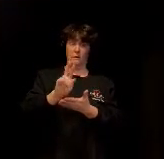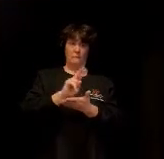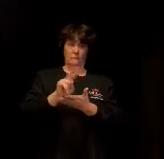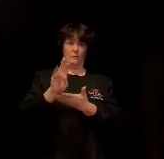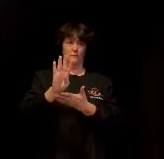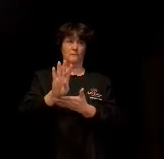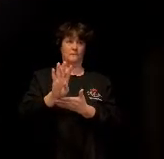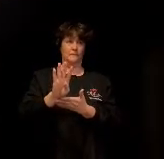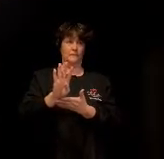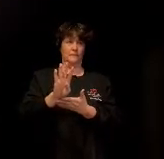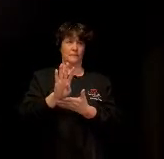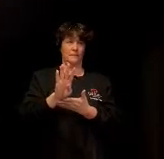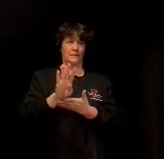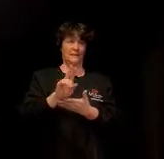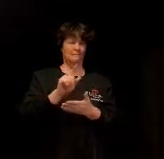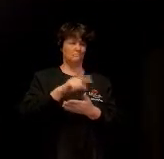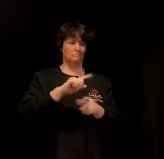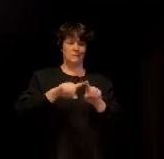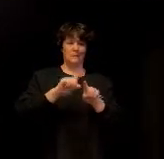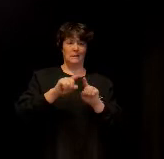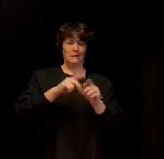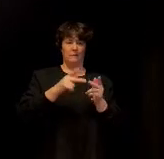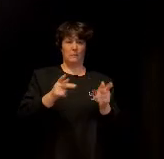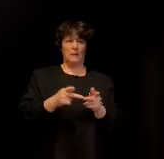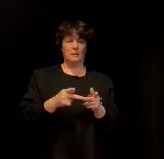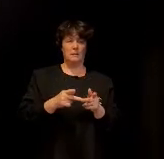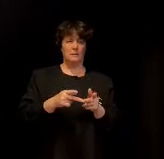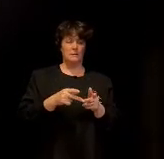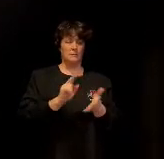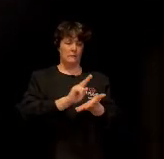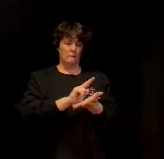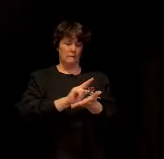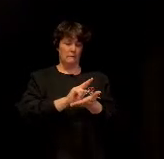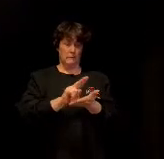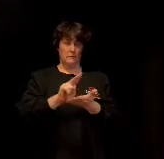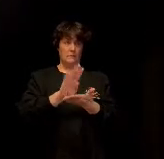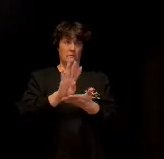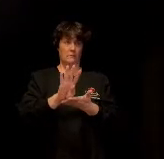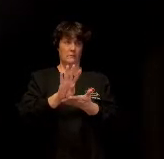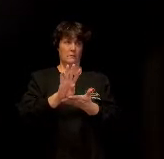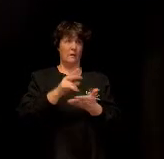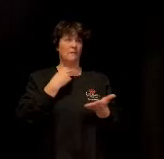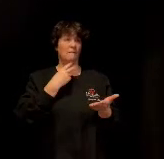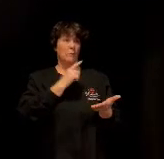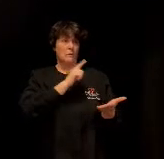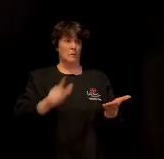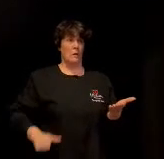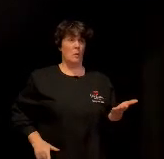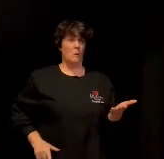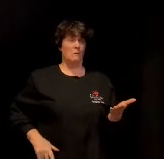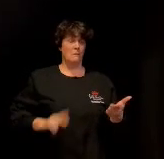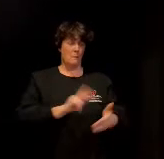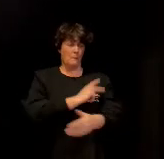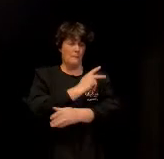In 29, it's all different places in 29, but look right here. It says, the voice of the Lord is what?